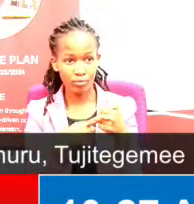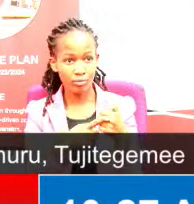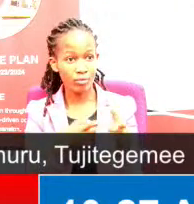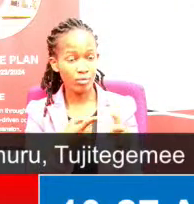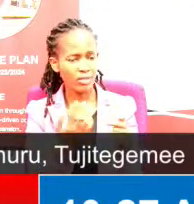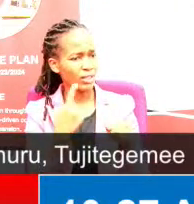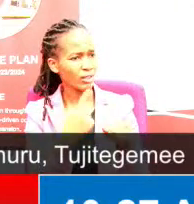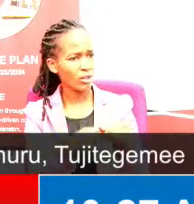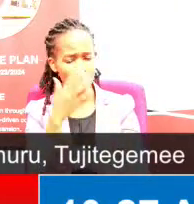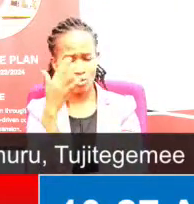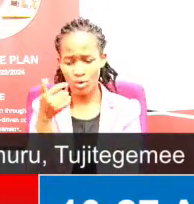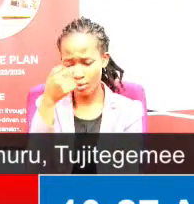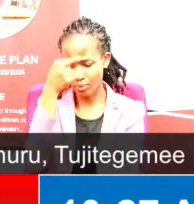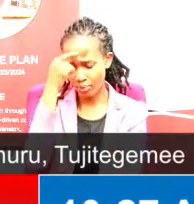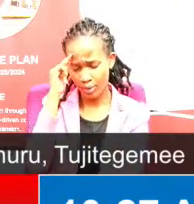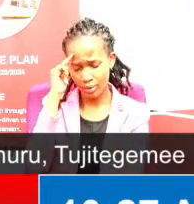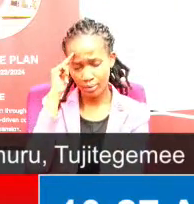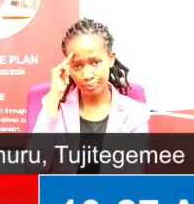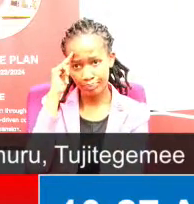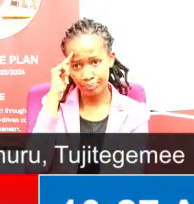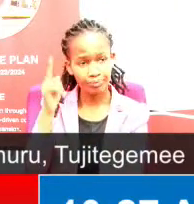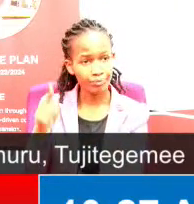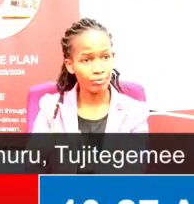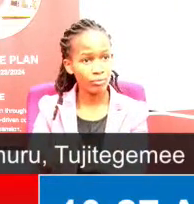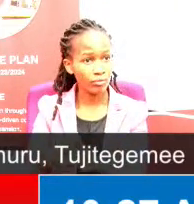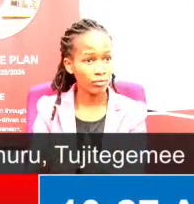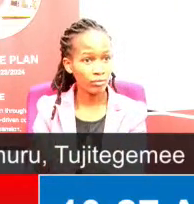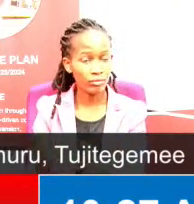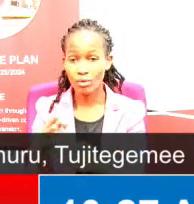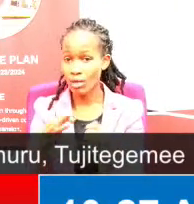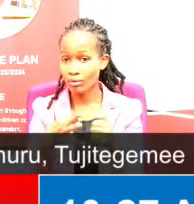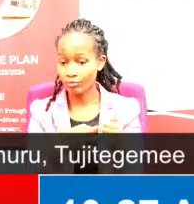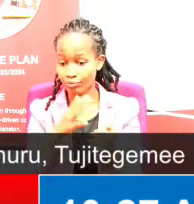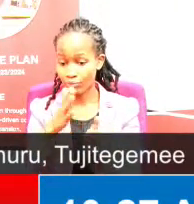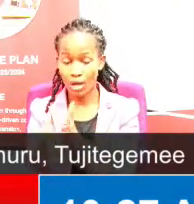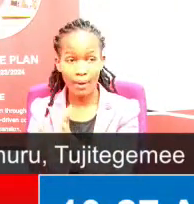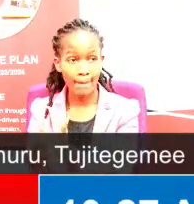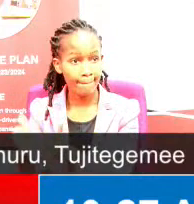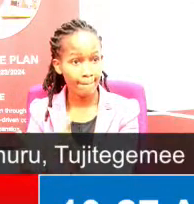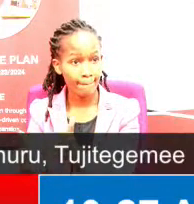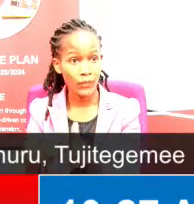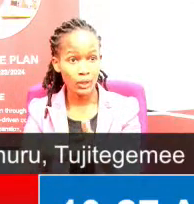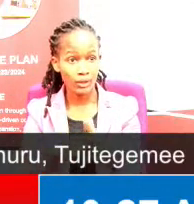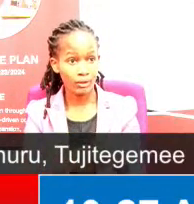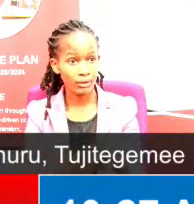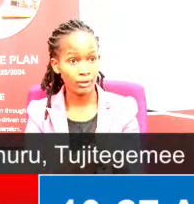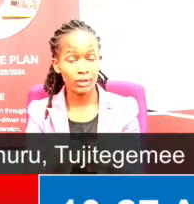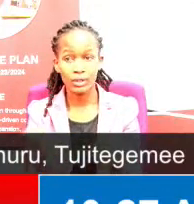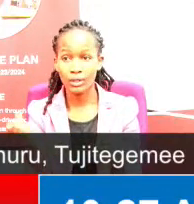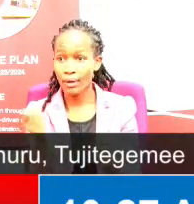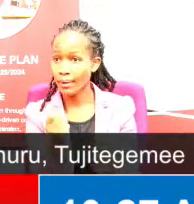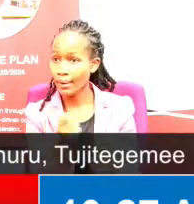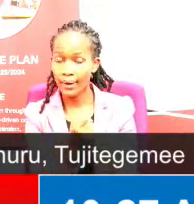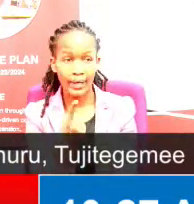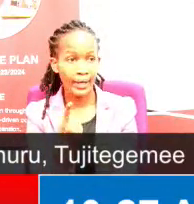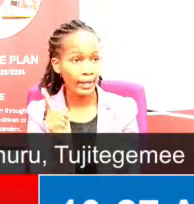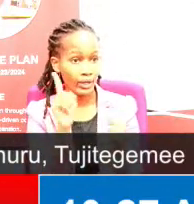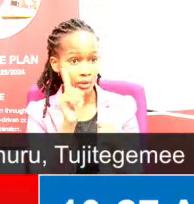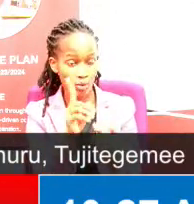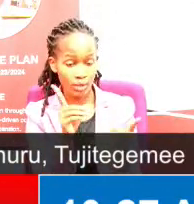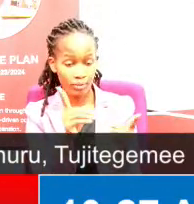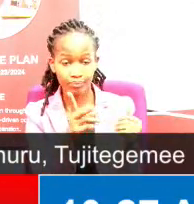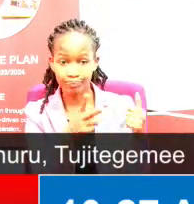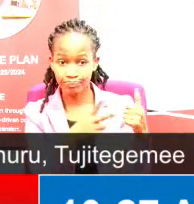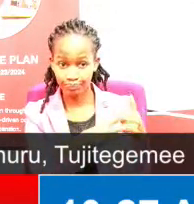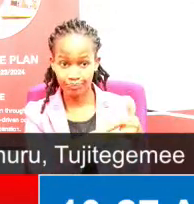in time because the implementation of the 8th corporate plan is set to begin on 1st of July. So this is